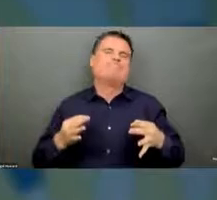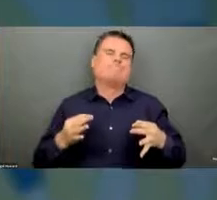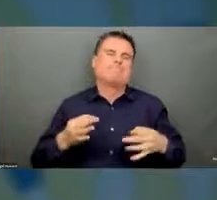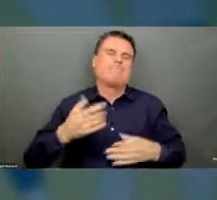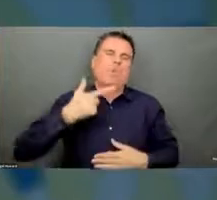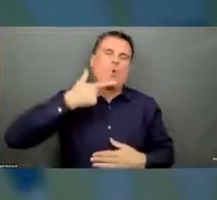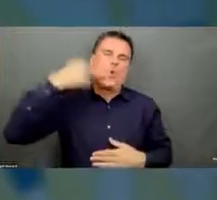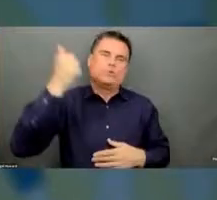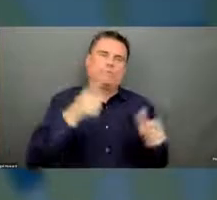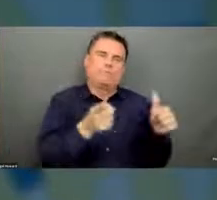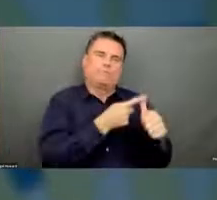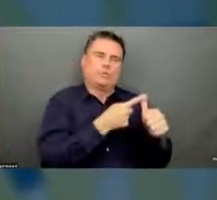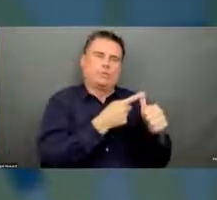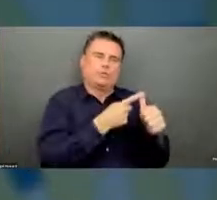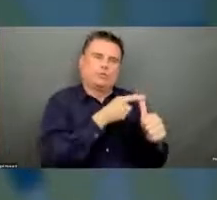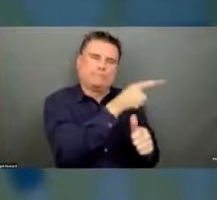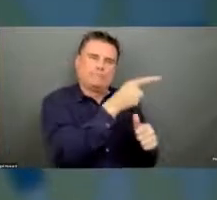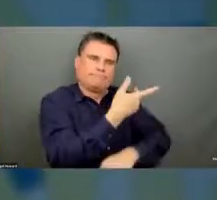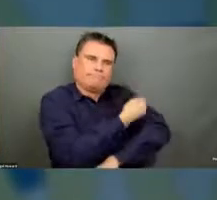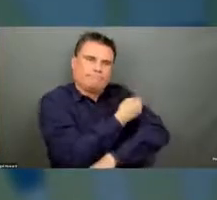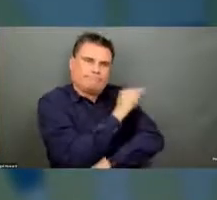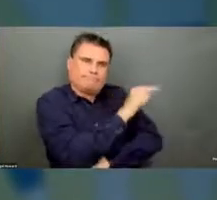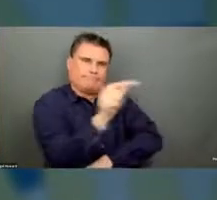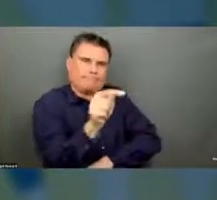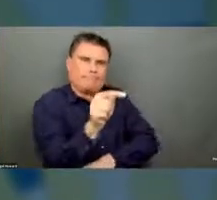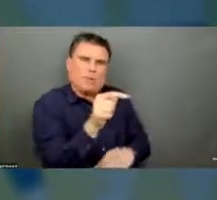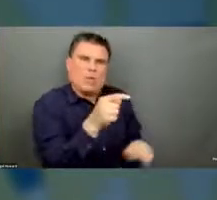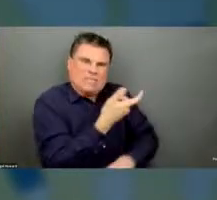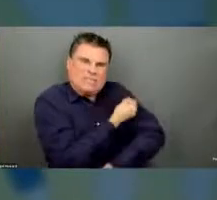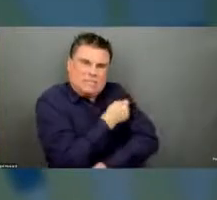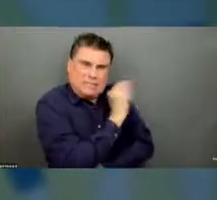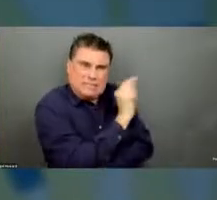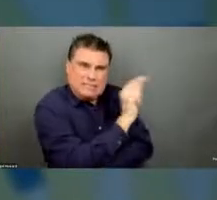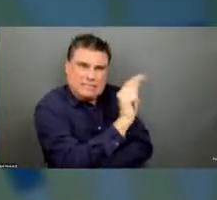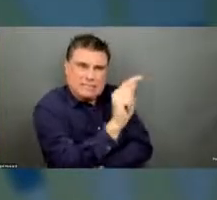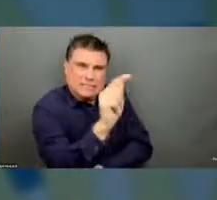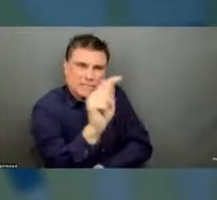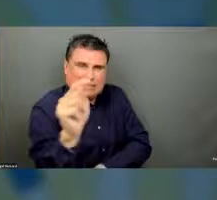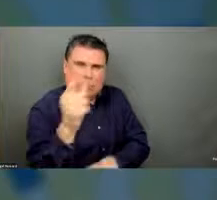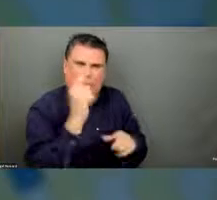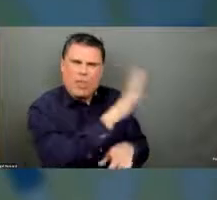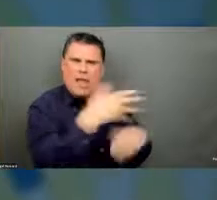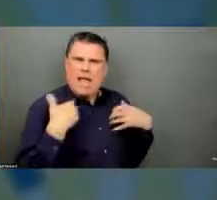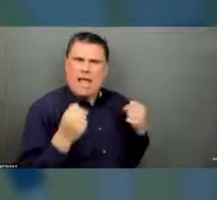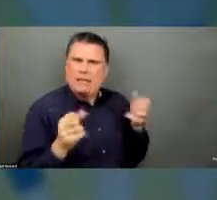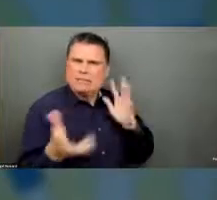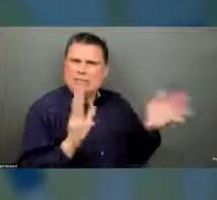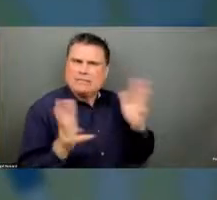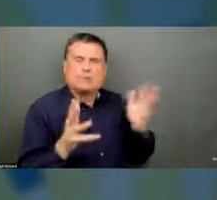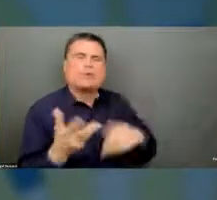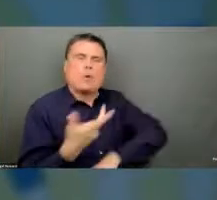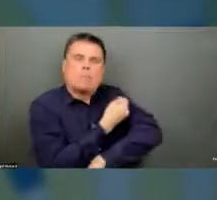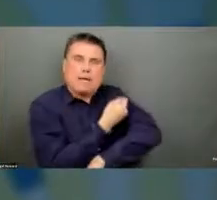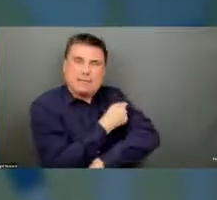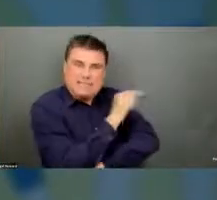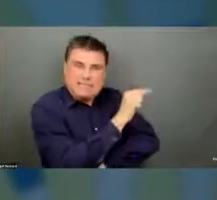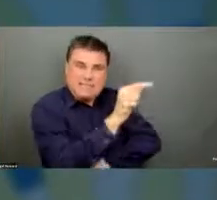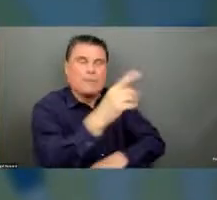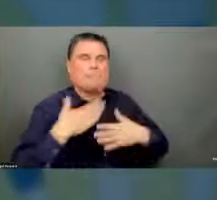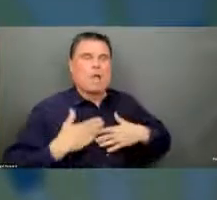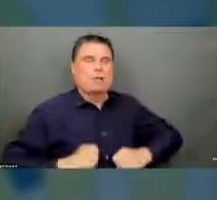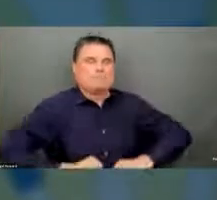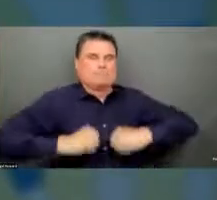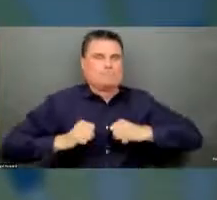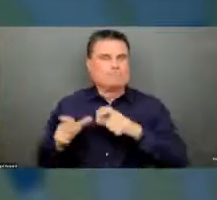and win that race that we are in right now. So this is the data that helped us make those decisions.